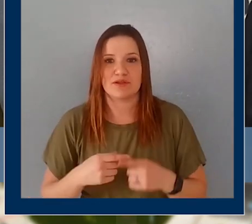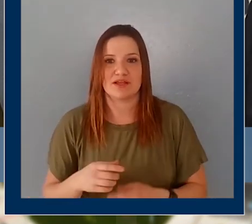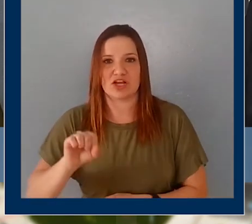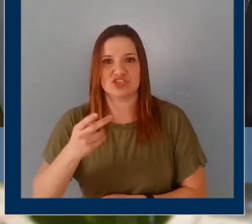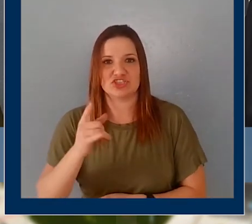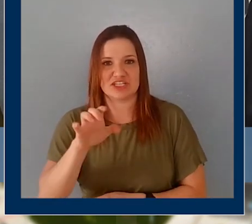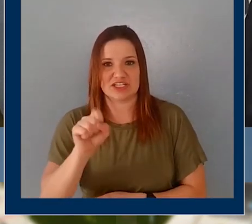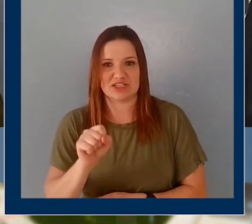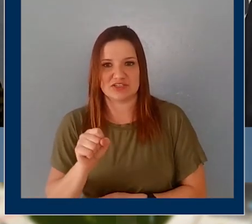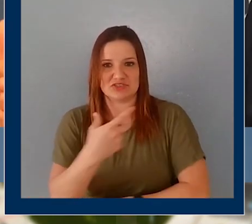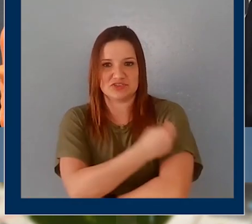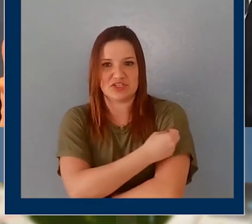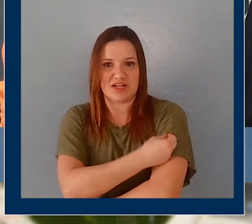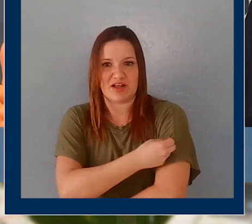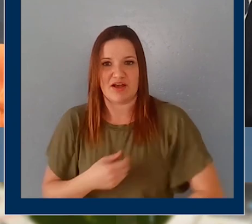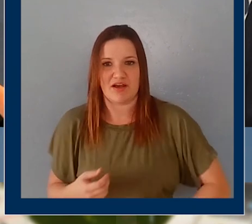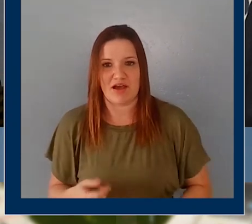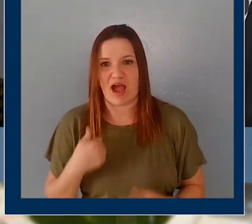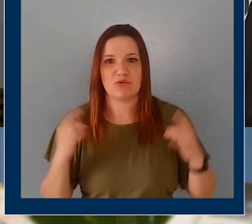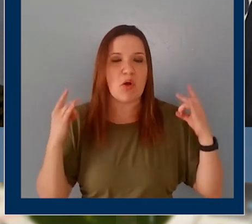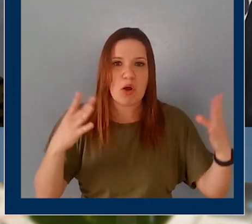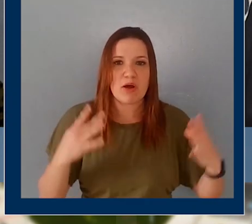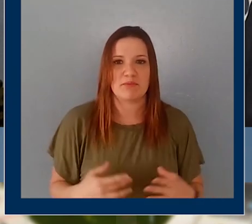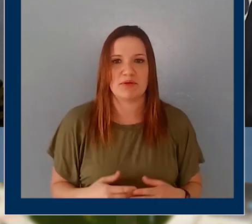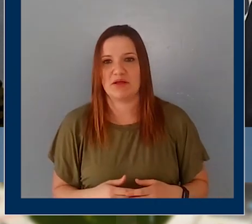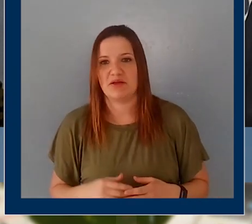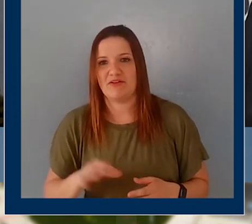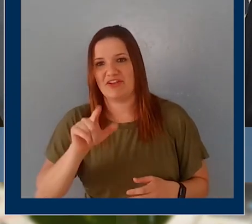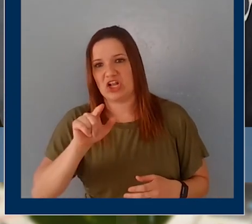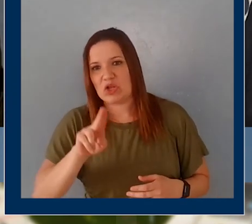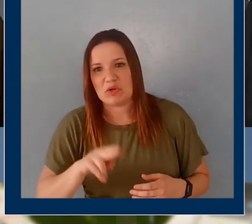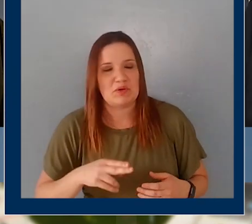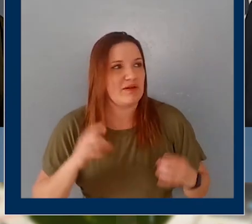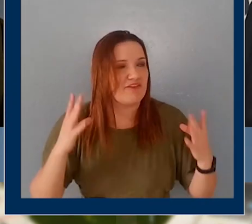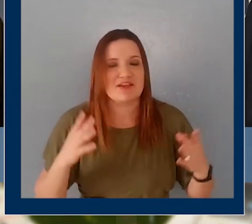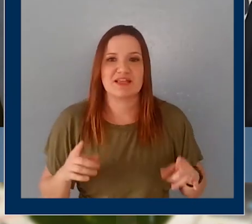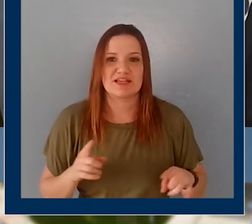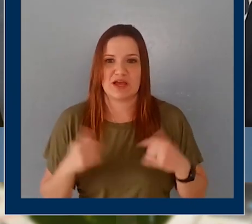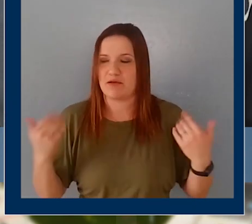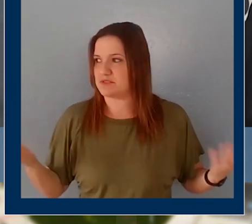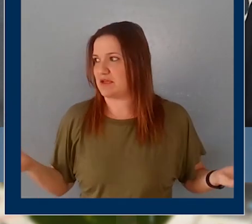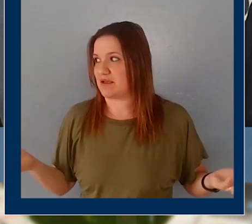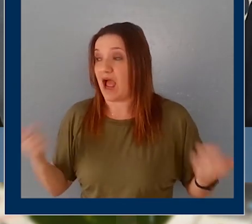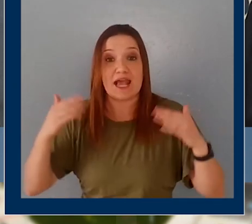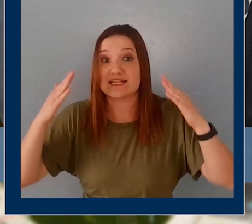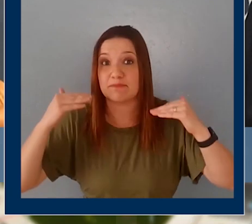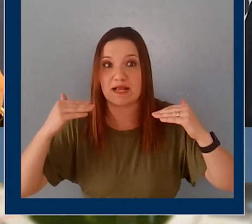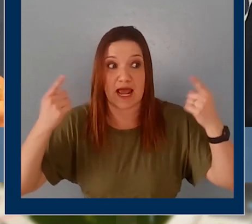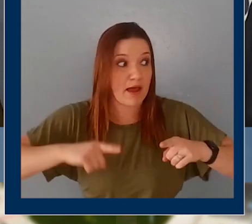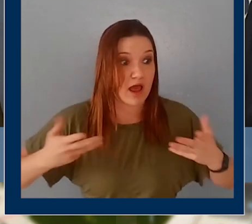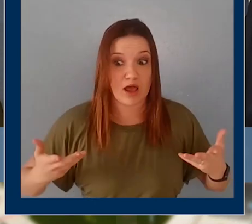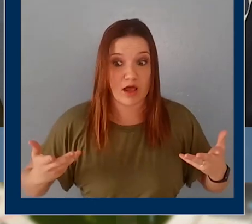But well, those of us who have only received the first one, we're really watching you guys because I know. all of those around us were